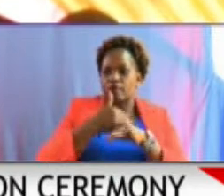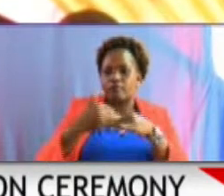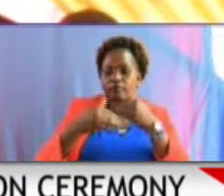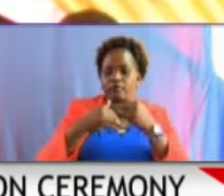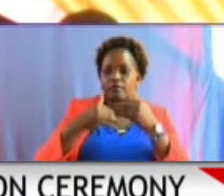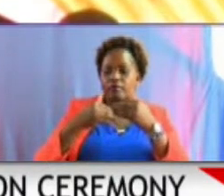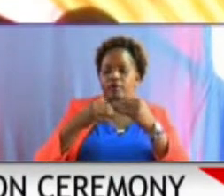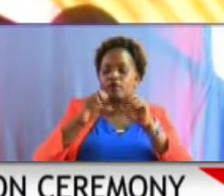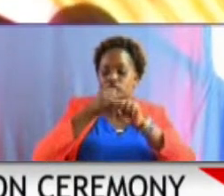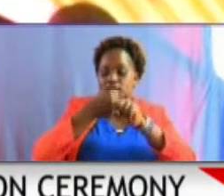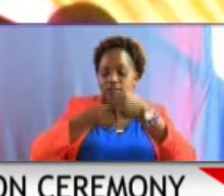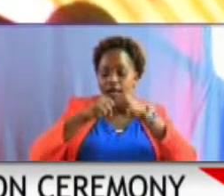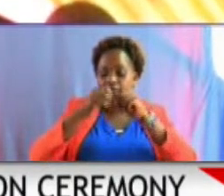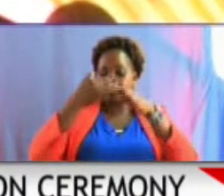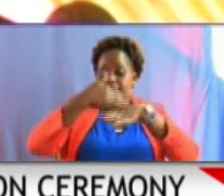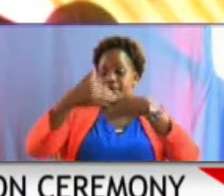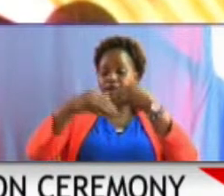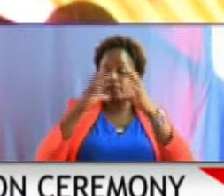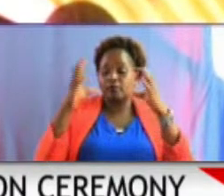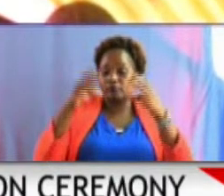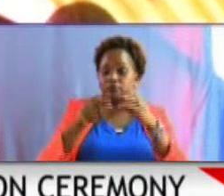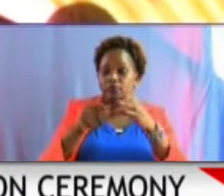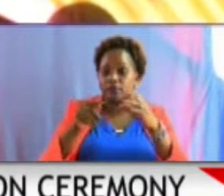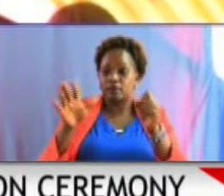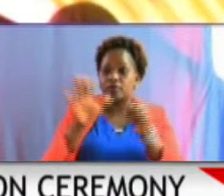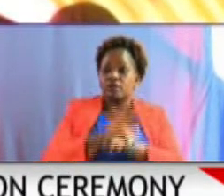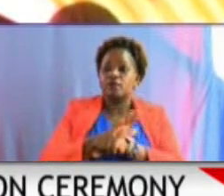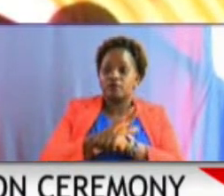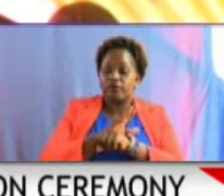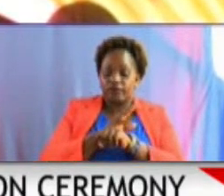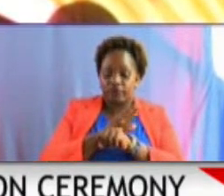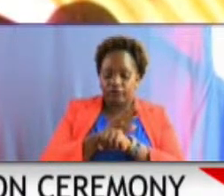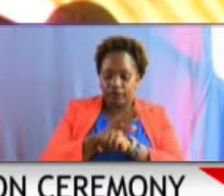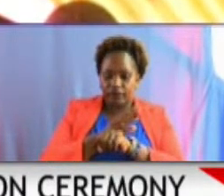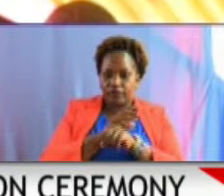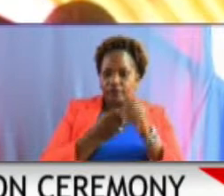science complex and equipping it with analytical and imaging